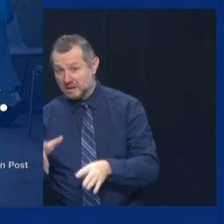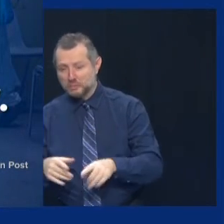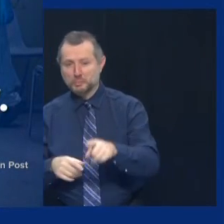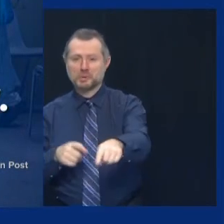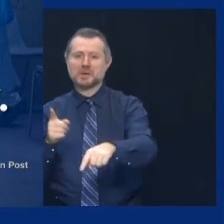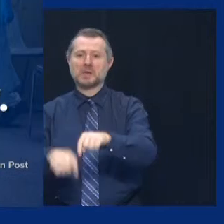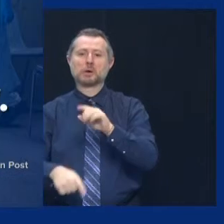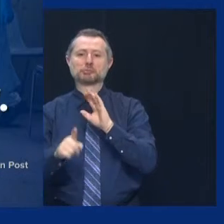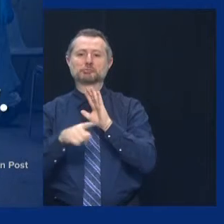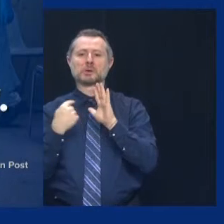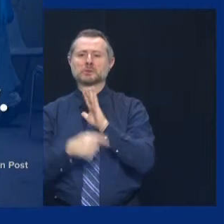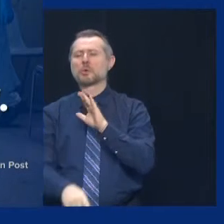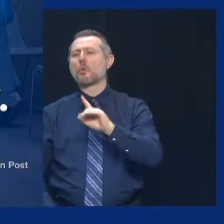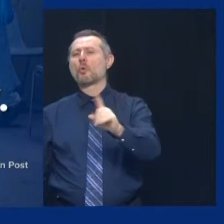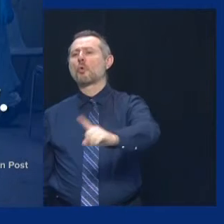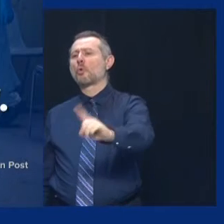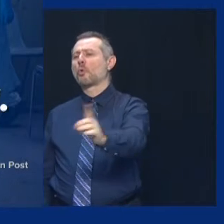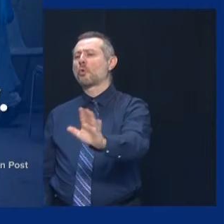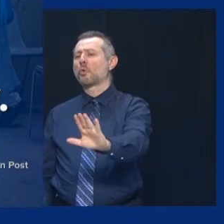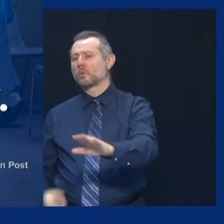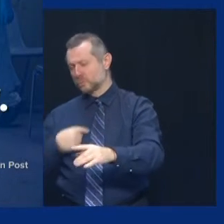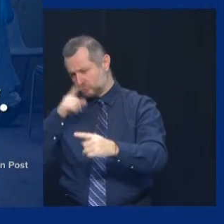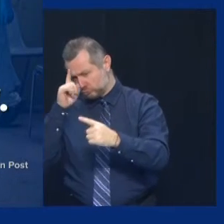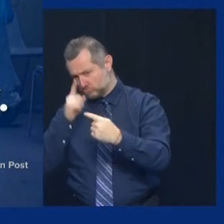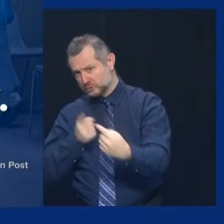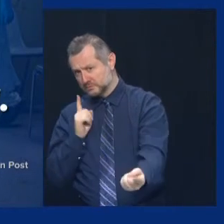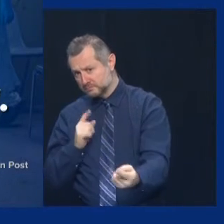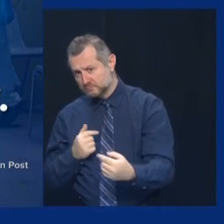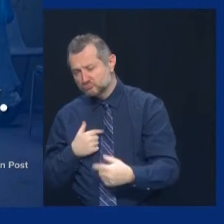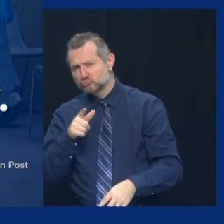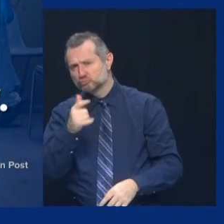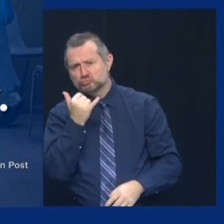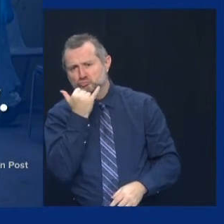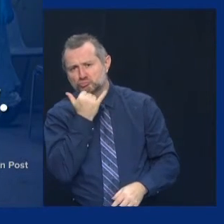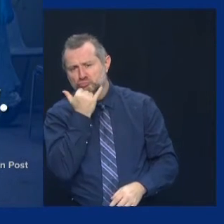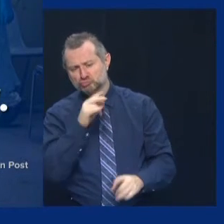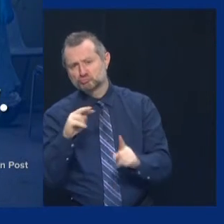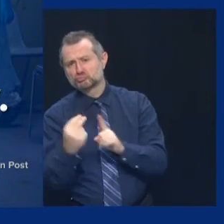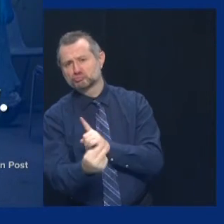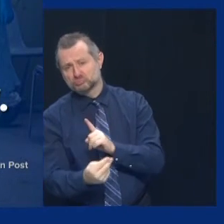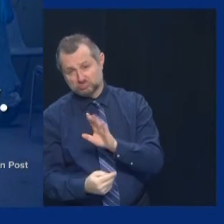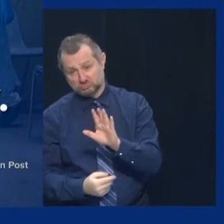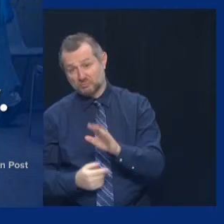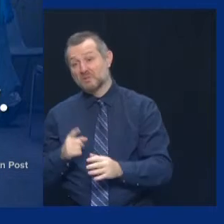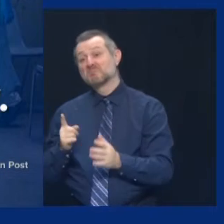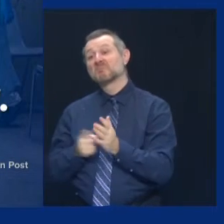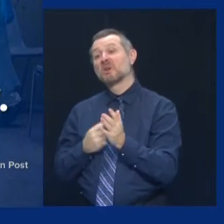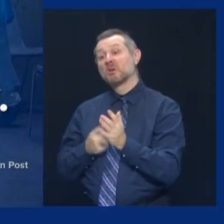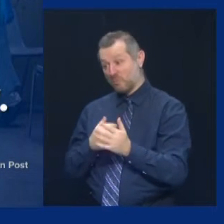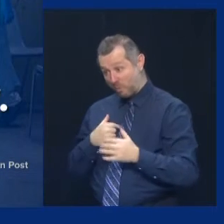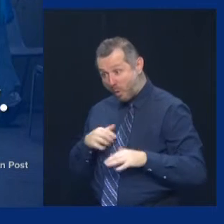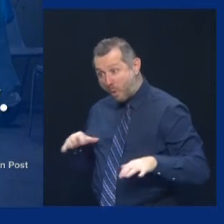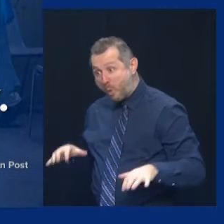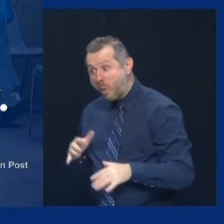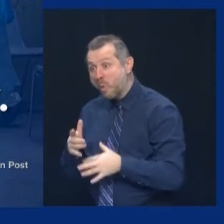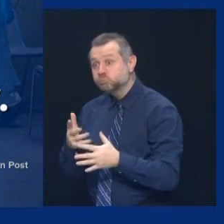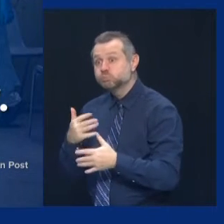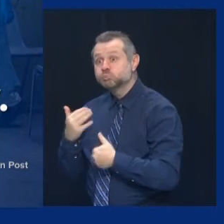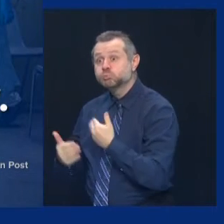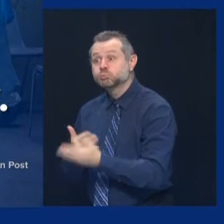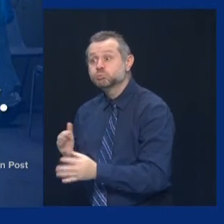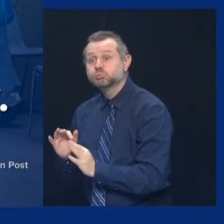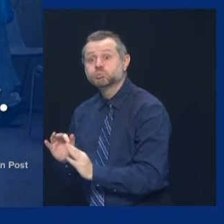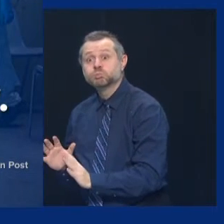I don't believe that. I believe that's exactly wrong. There are situations where doing nothing is actually doing something, where